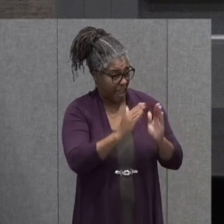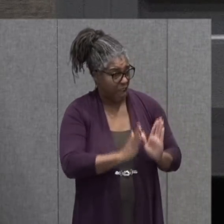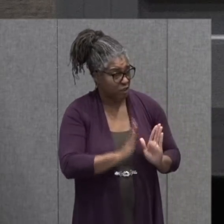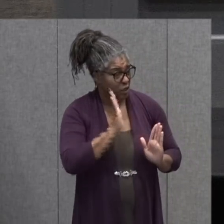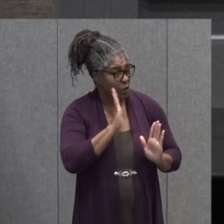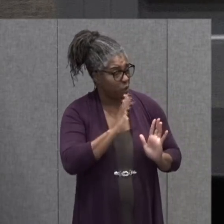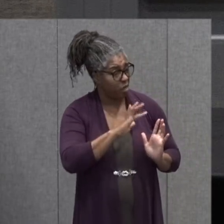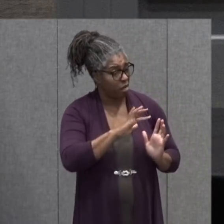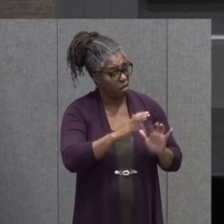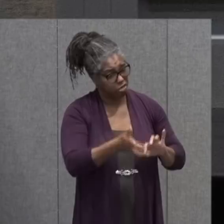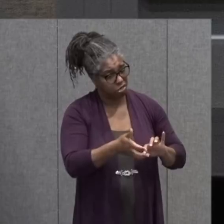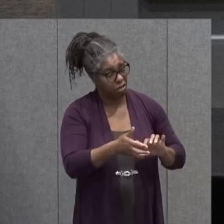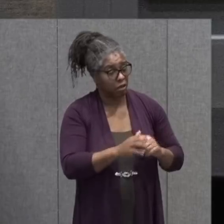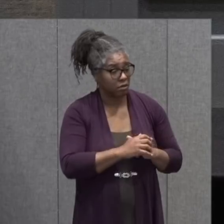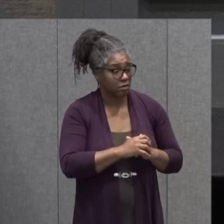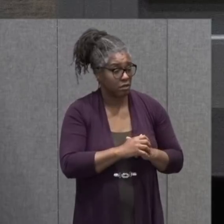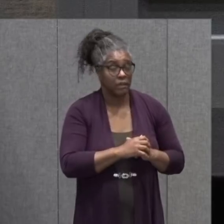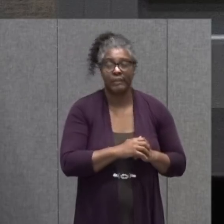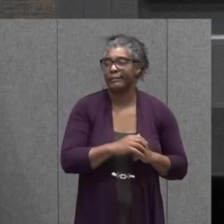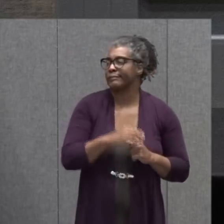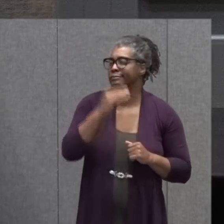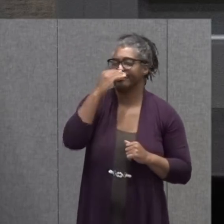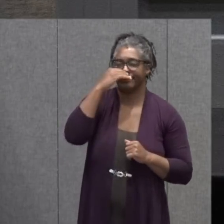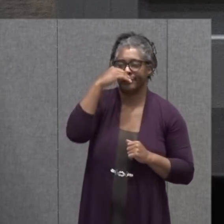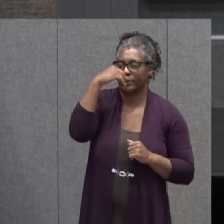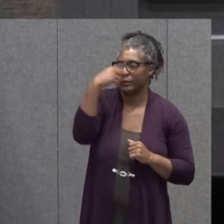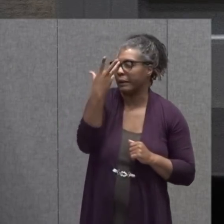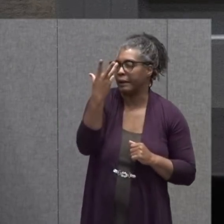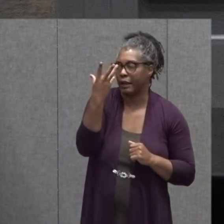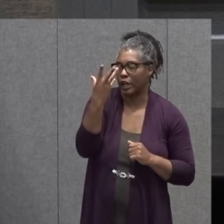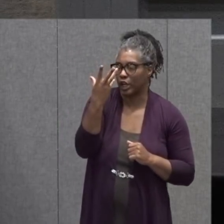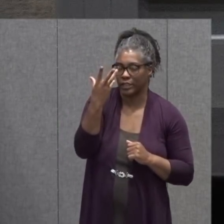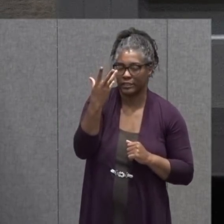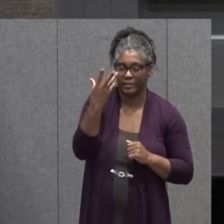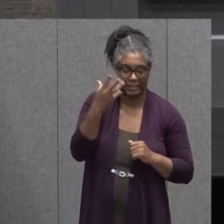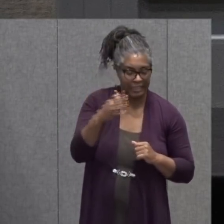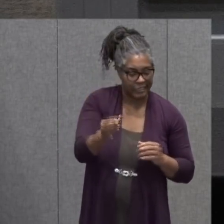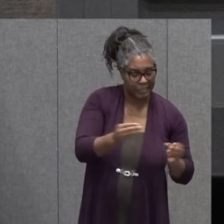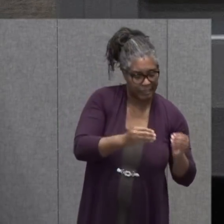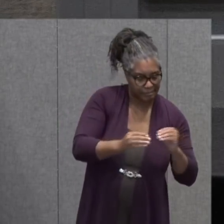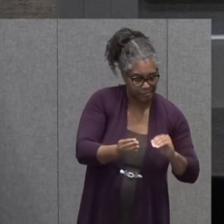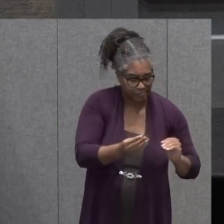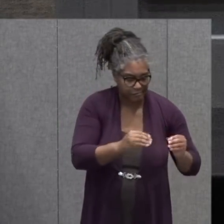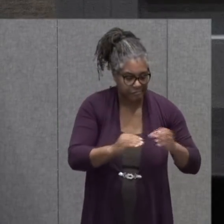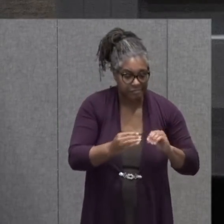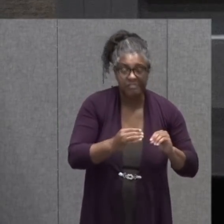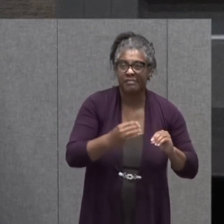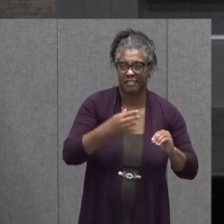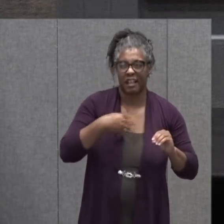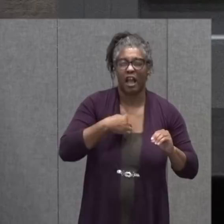the second little pig wasn't listening. He was much too busy planning his new stick home.